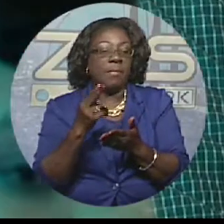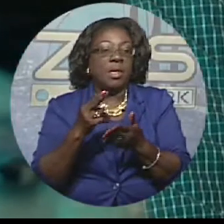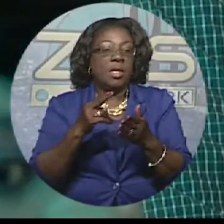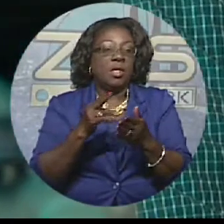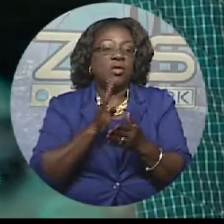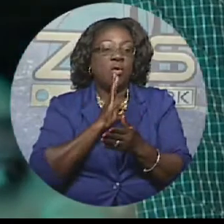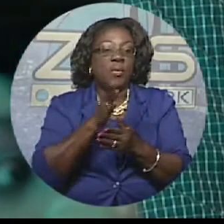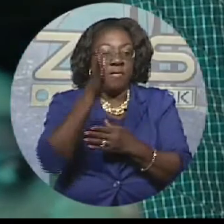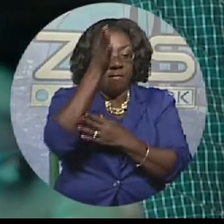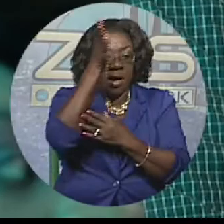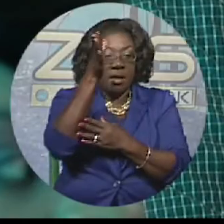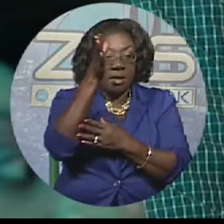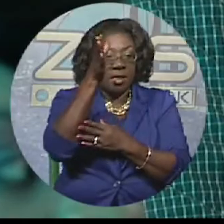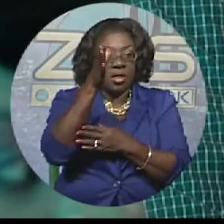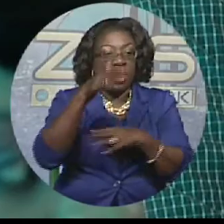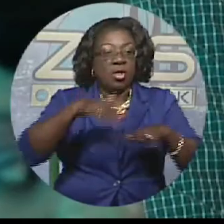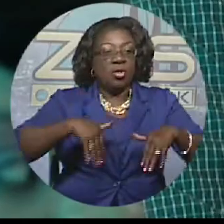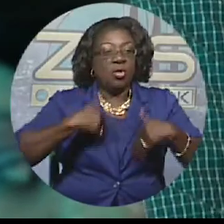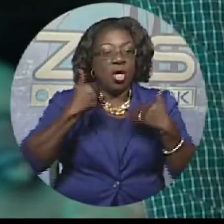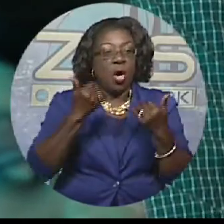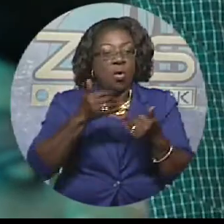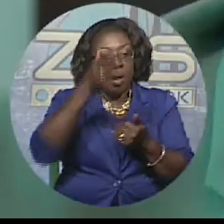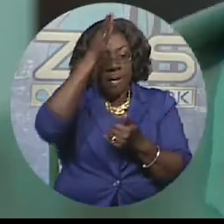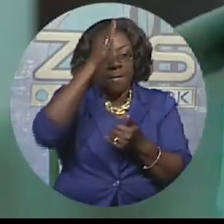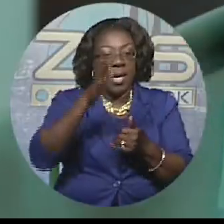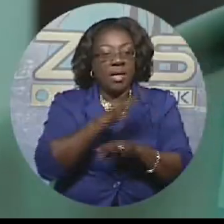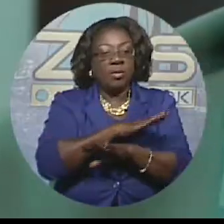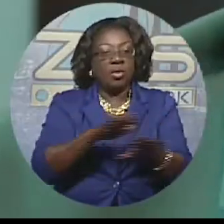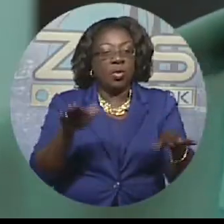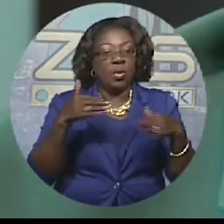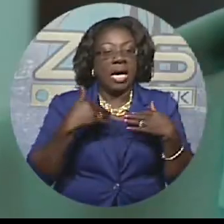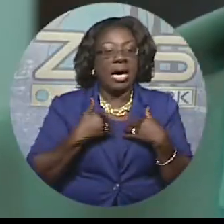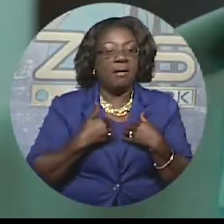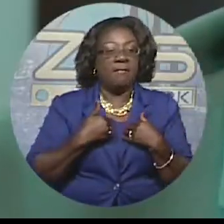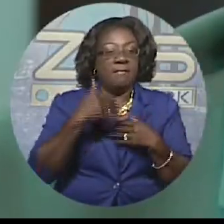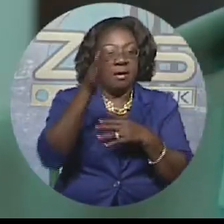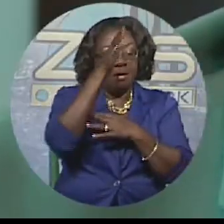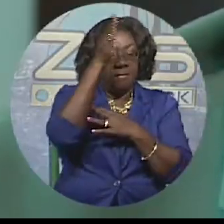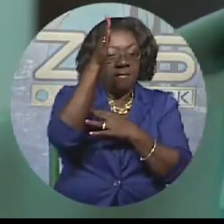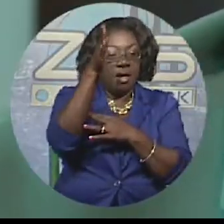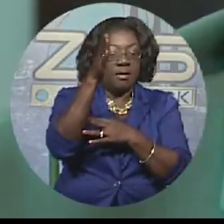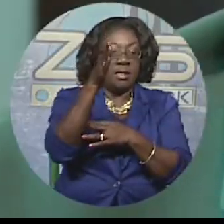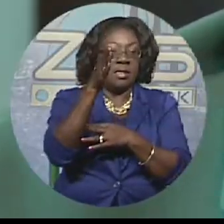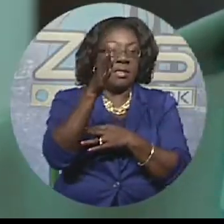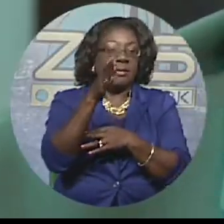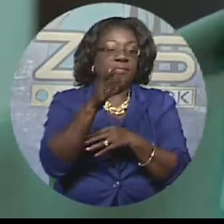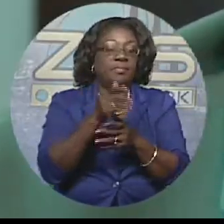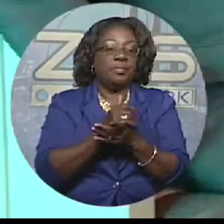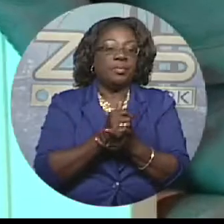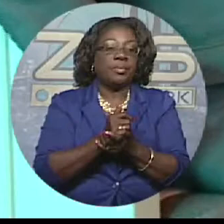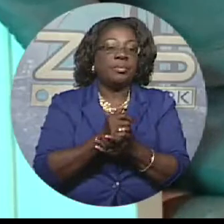living without. The group was officially commissioned during a special ceremony recently held at the Salem Baptist Church.